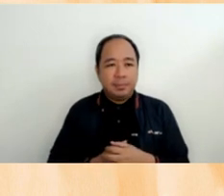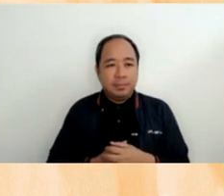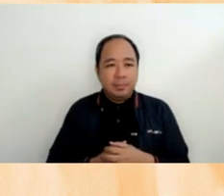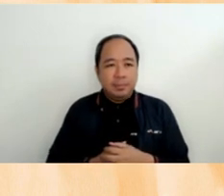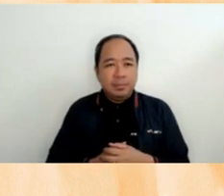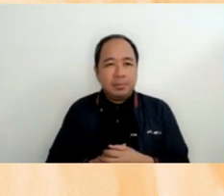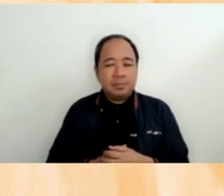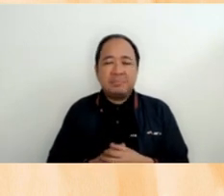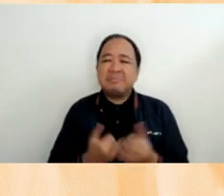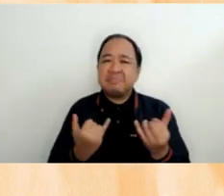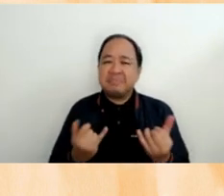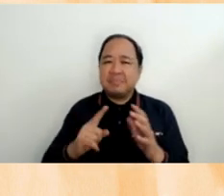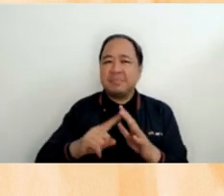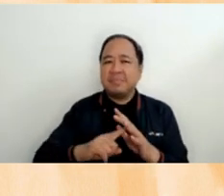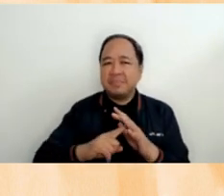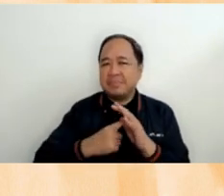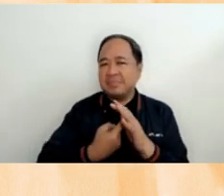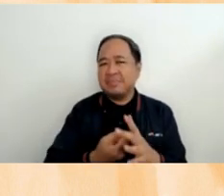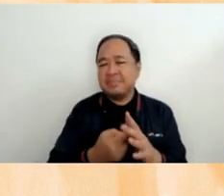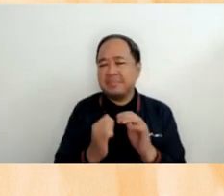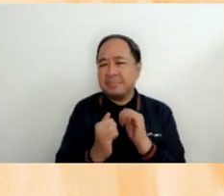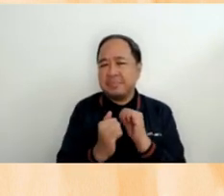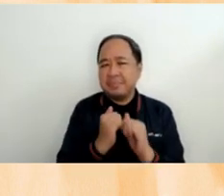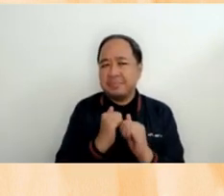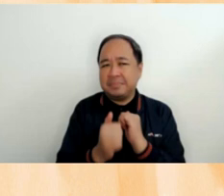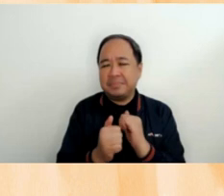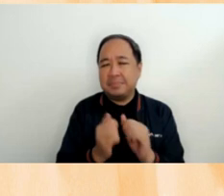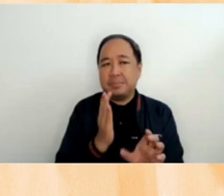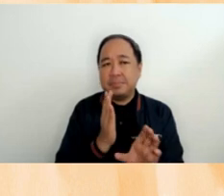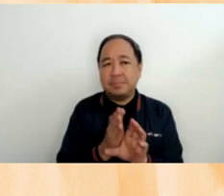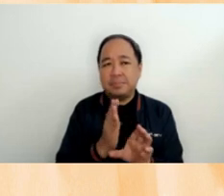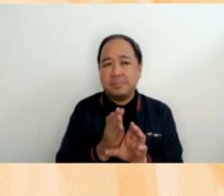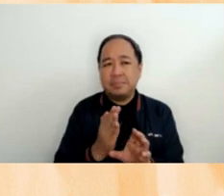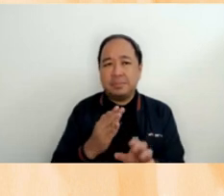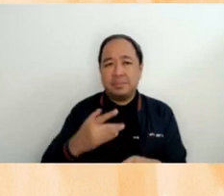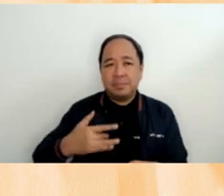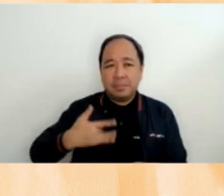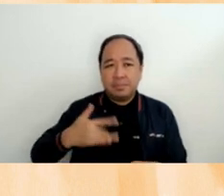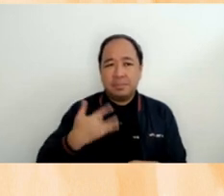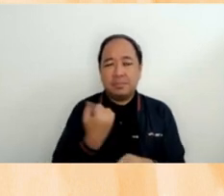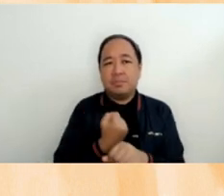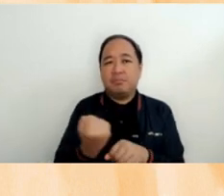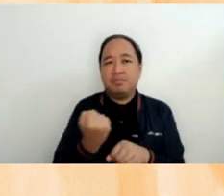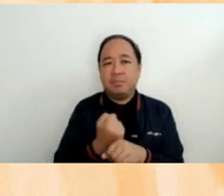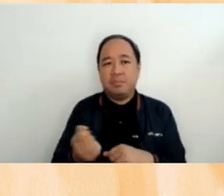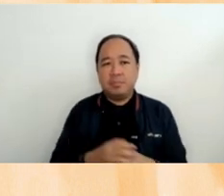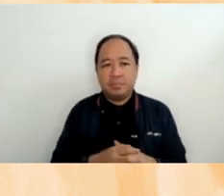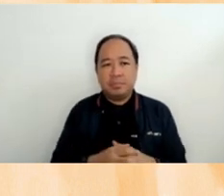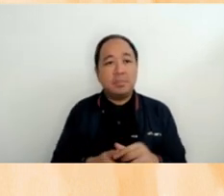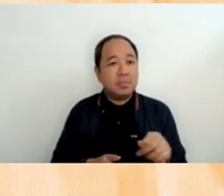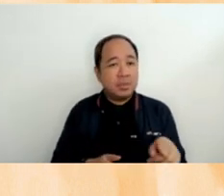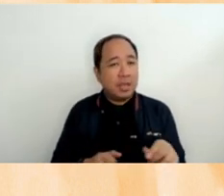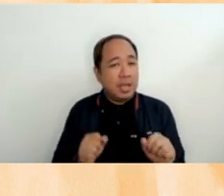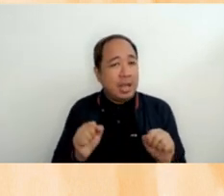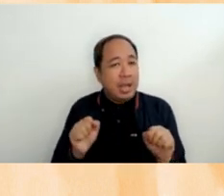Now, let's begin by defining what psycho-emotional resilience is. This is the ability to